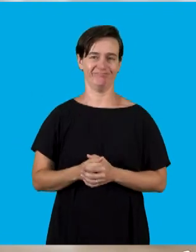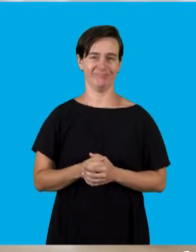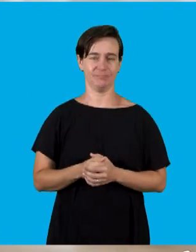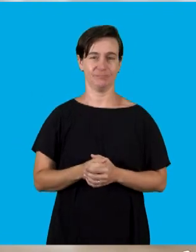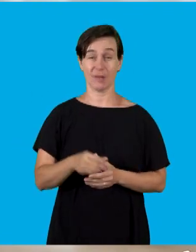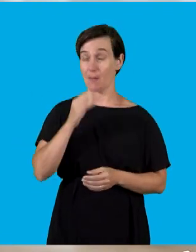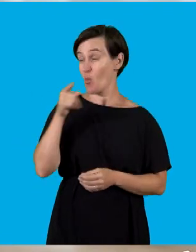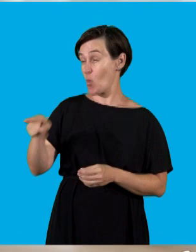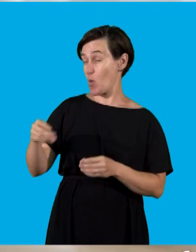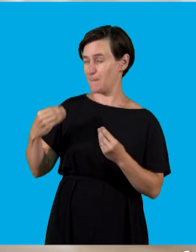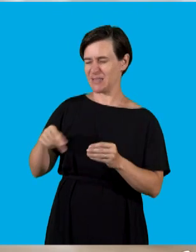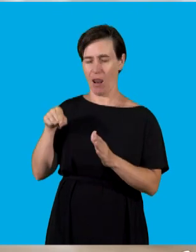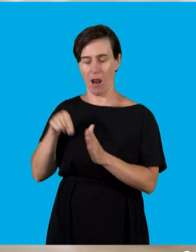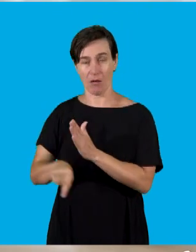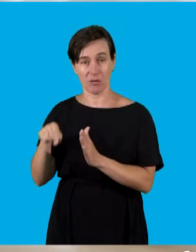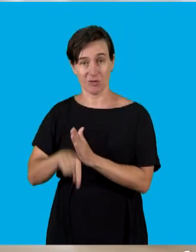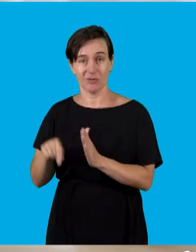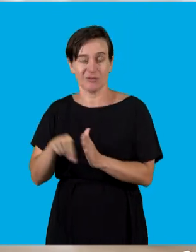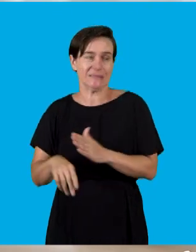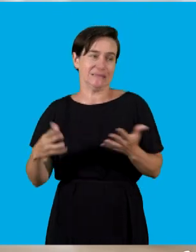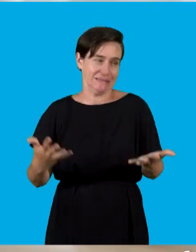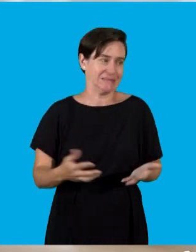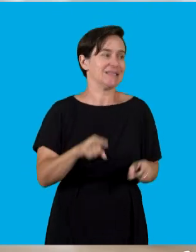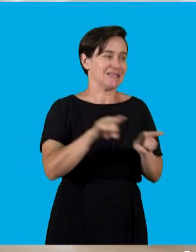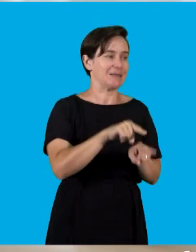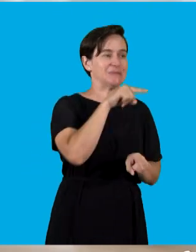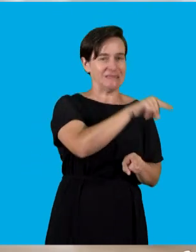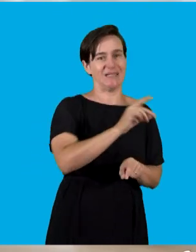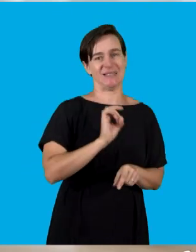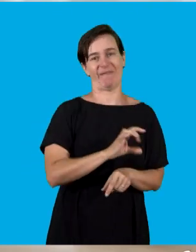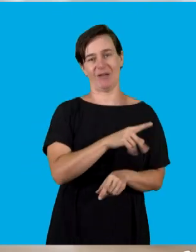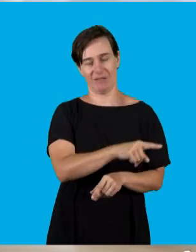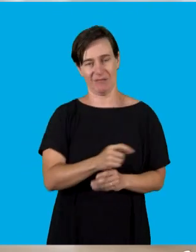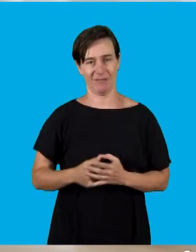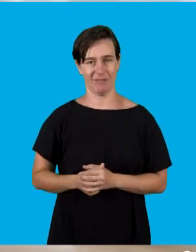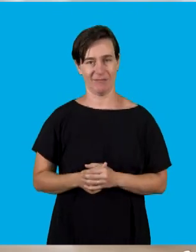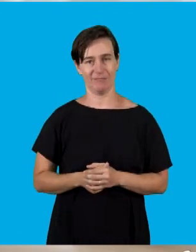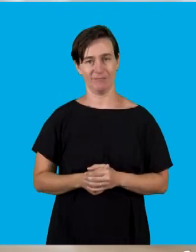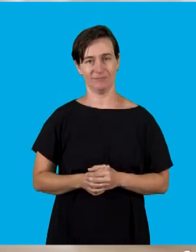So whatever losses that are being suffered by the business, they are also suffered by the owner.